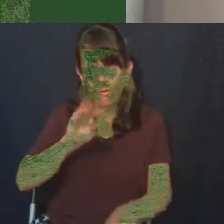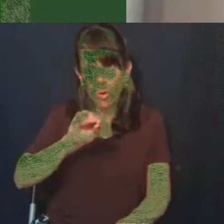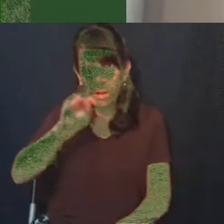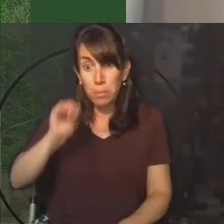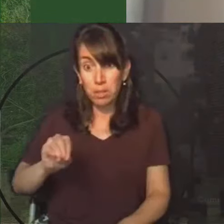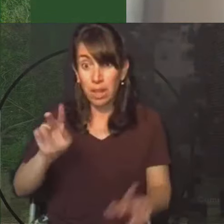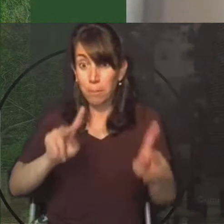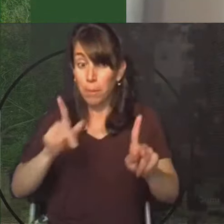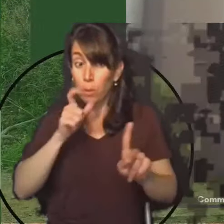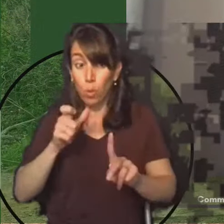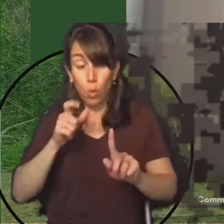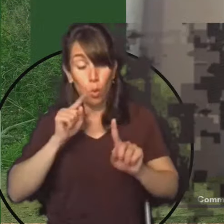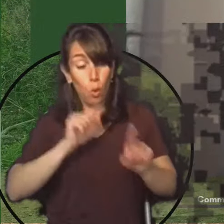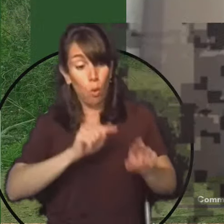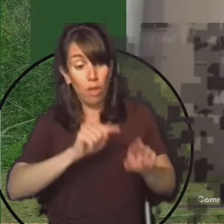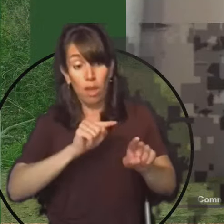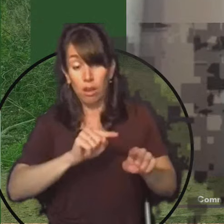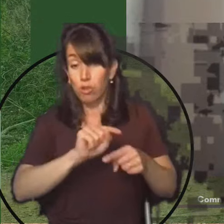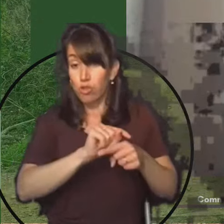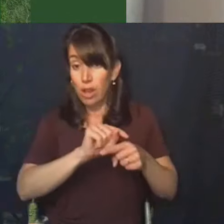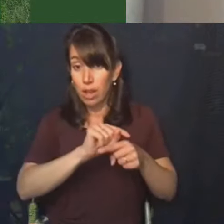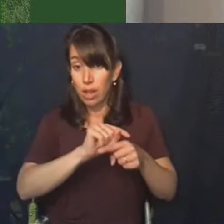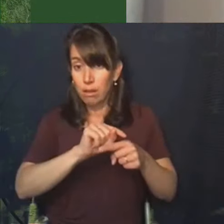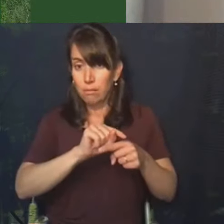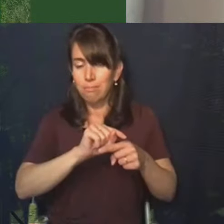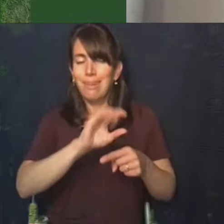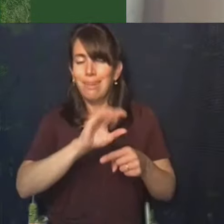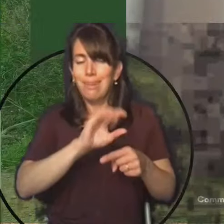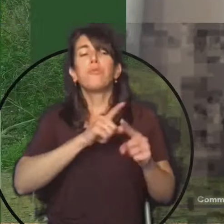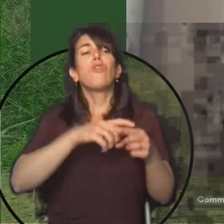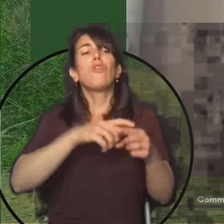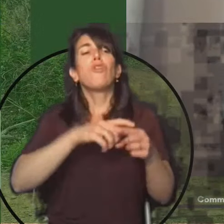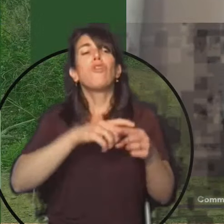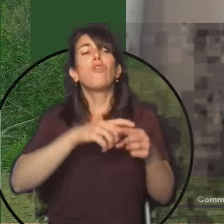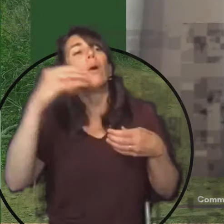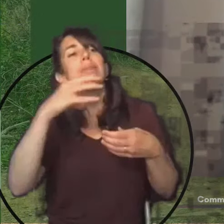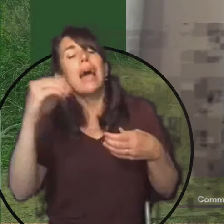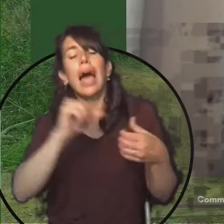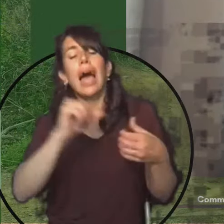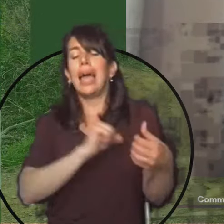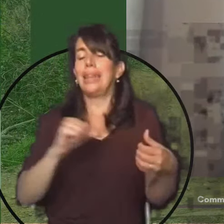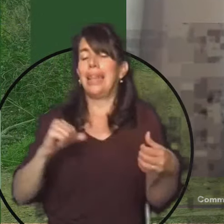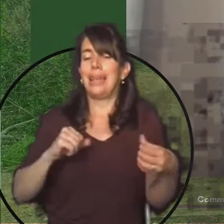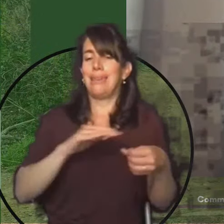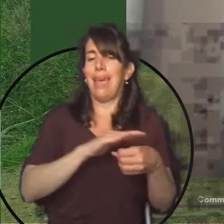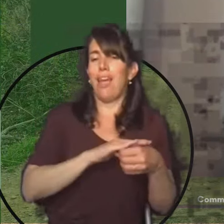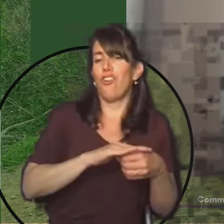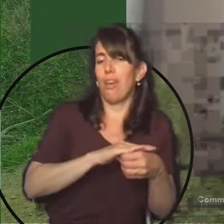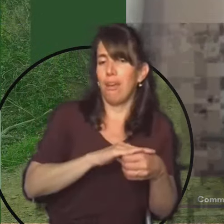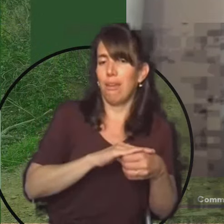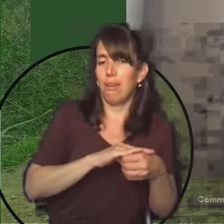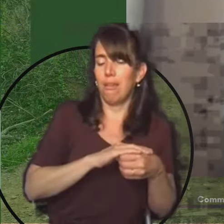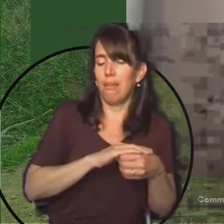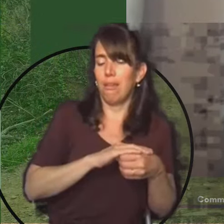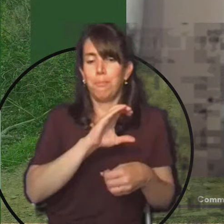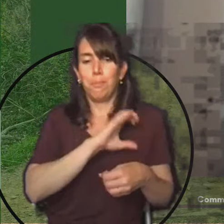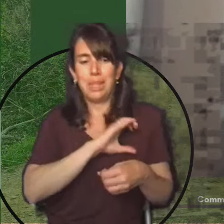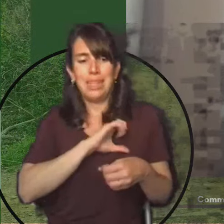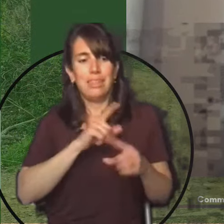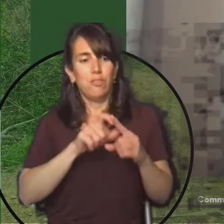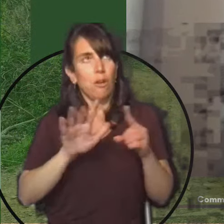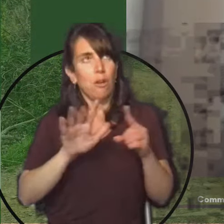trained would be officers trained from outside of Atlanta, and so officers or police from around the